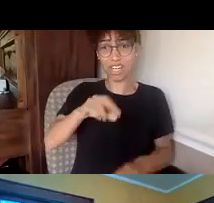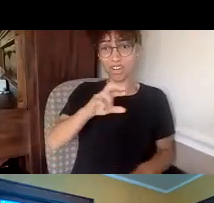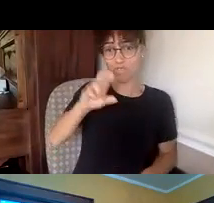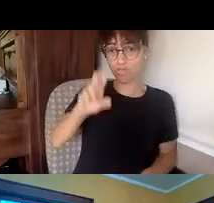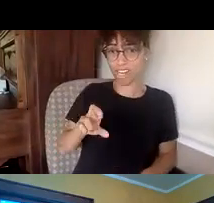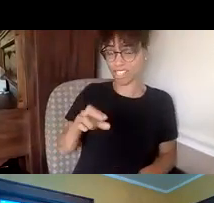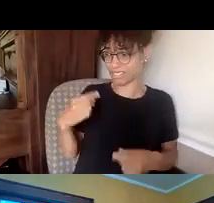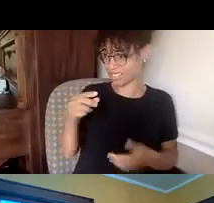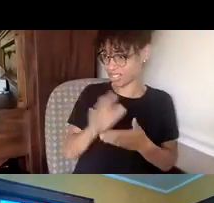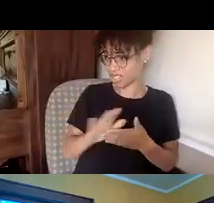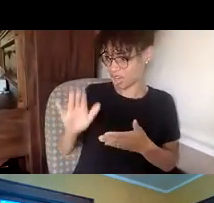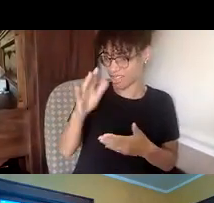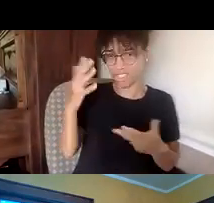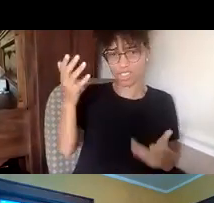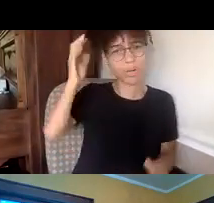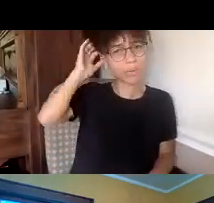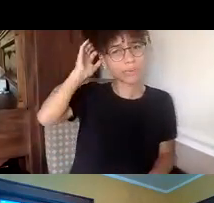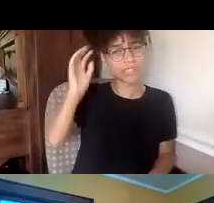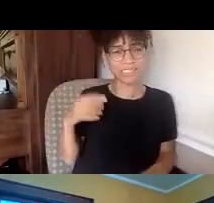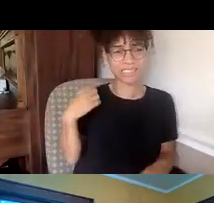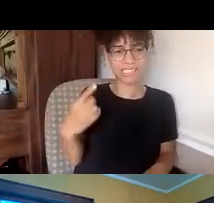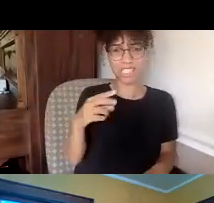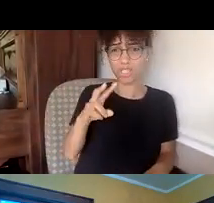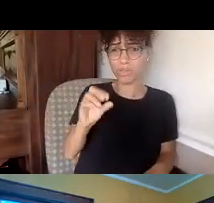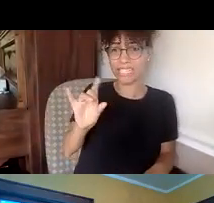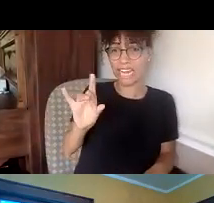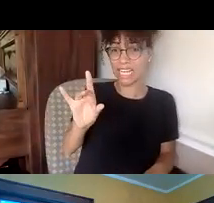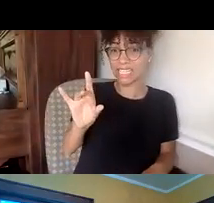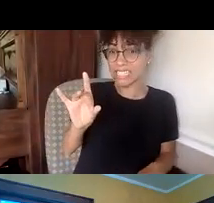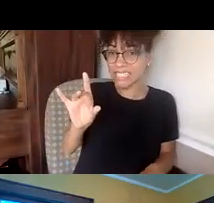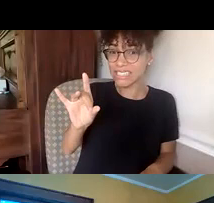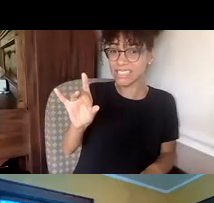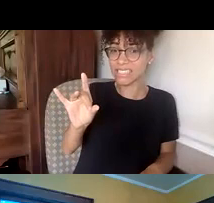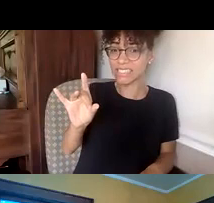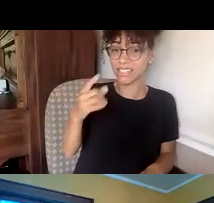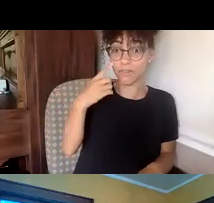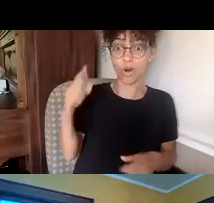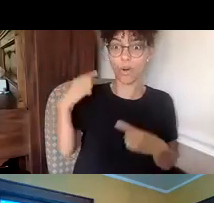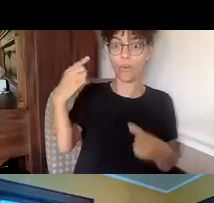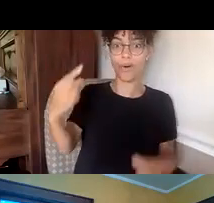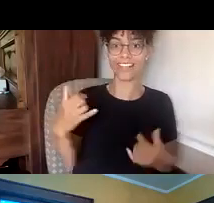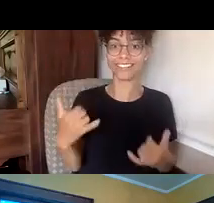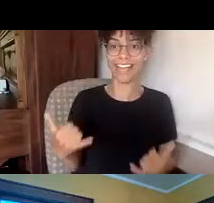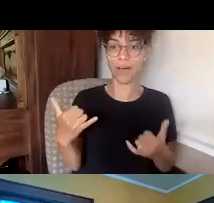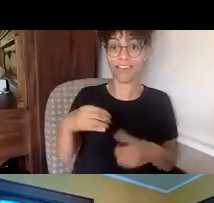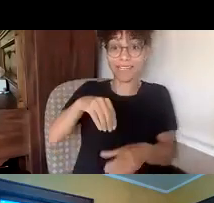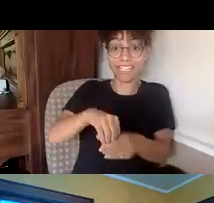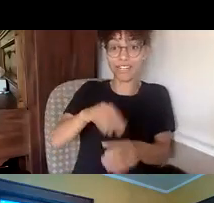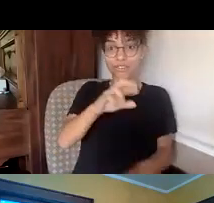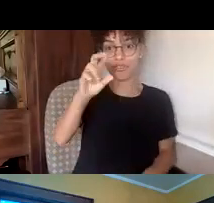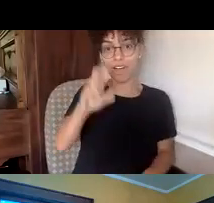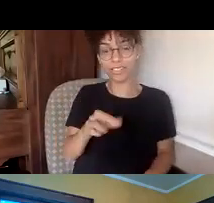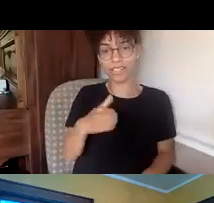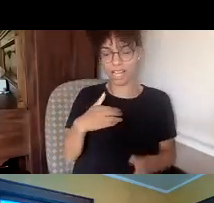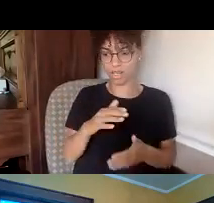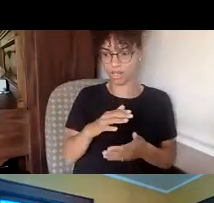college, so since 2008, like for a while now. I graduated college